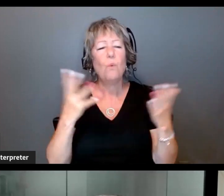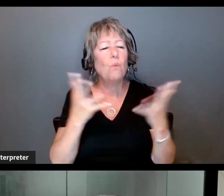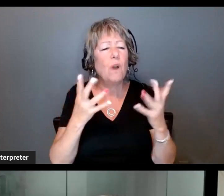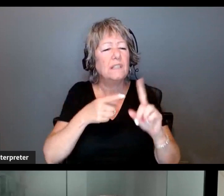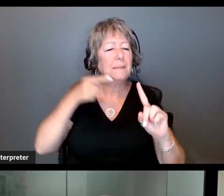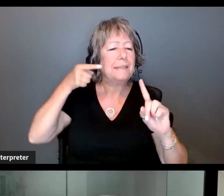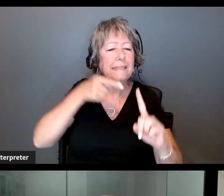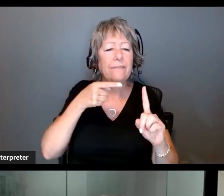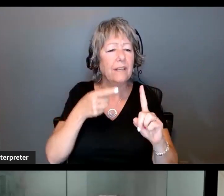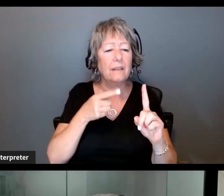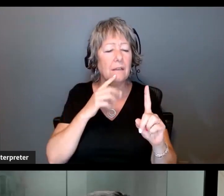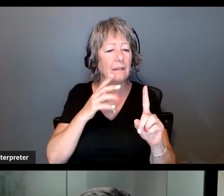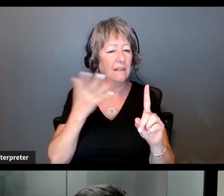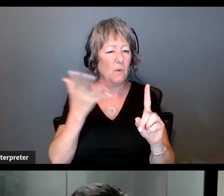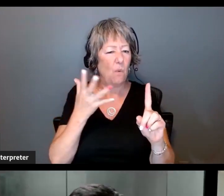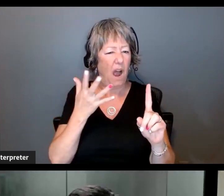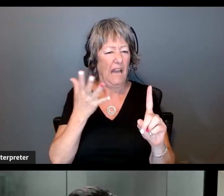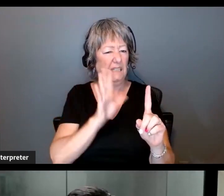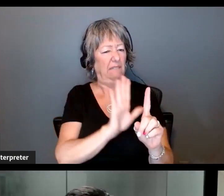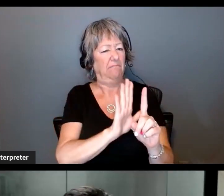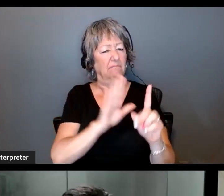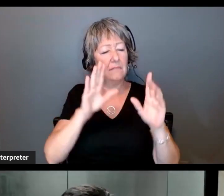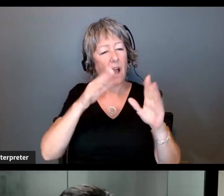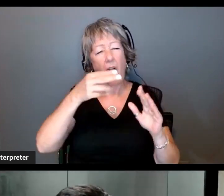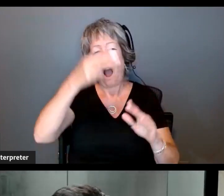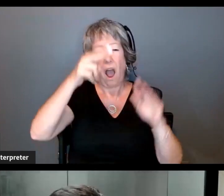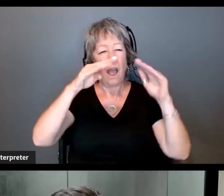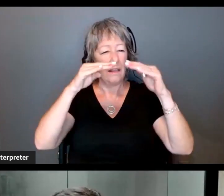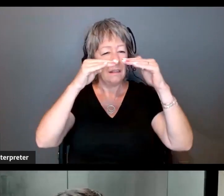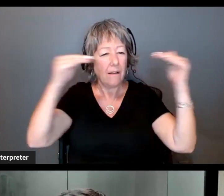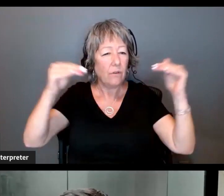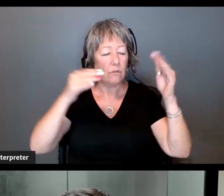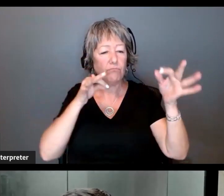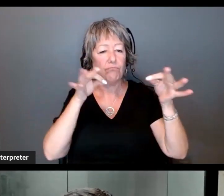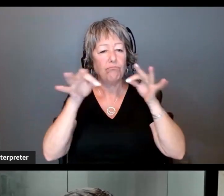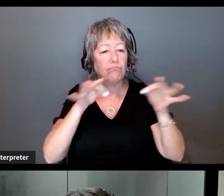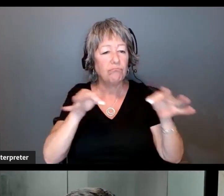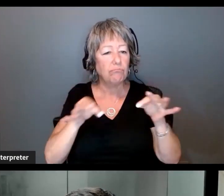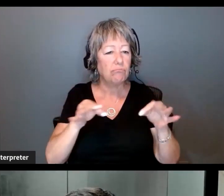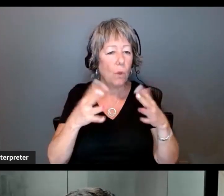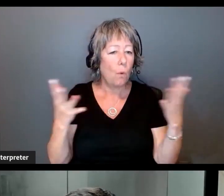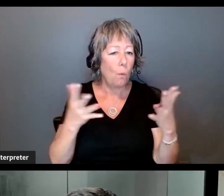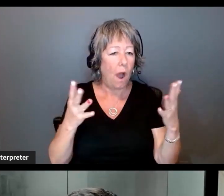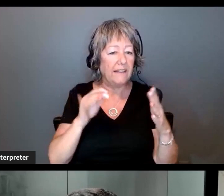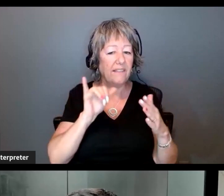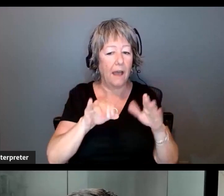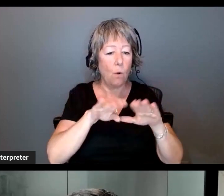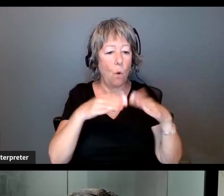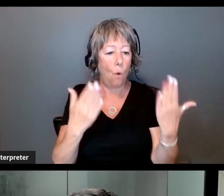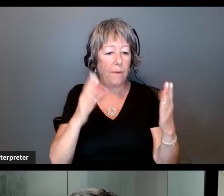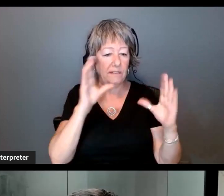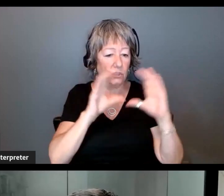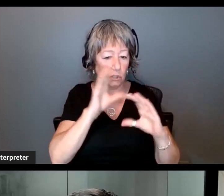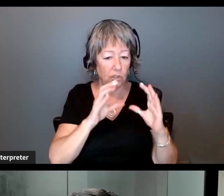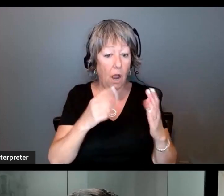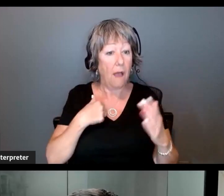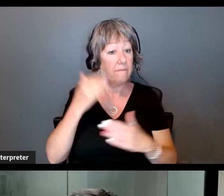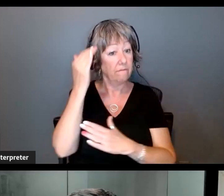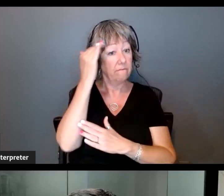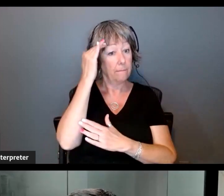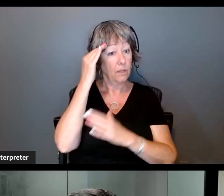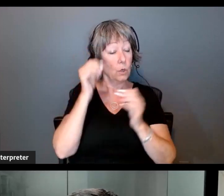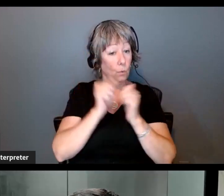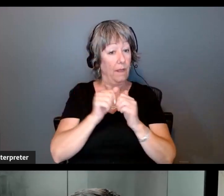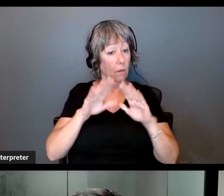to give us just like kind of a high-level overview, Rohan, and tell us maybe, for example, I'm familiar with OpenSearch